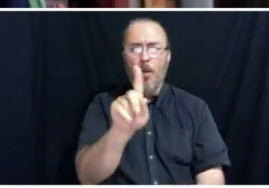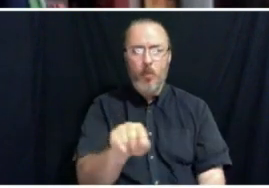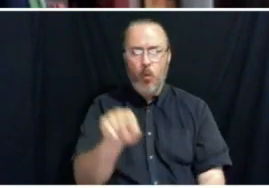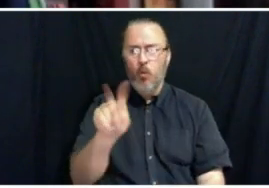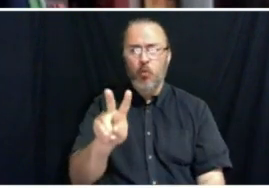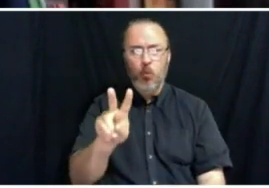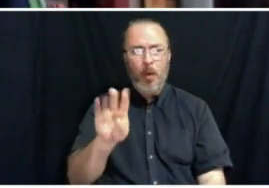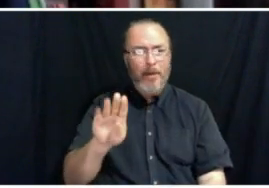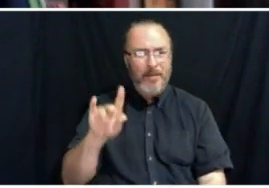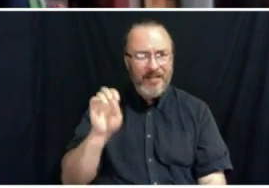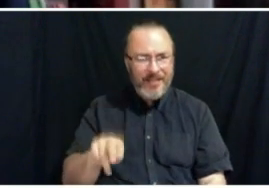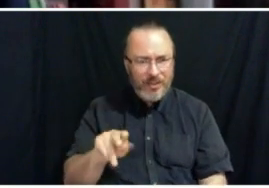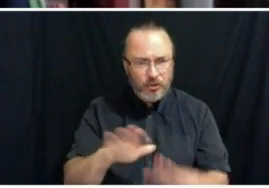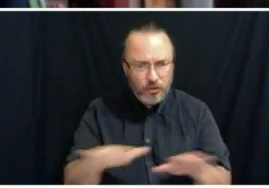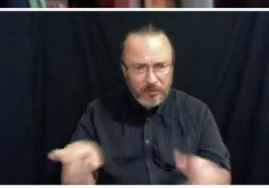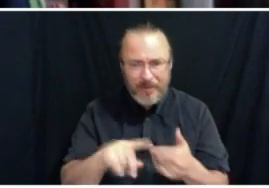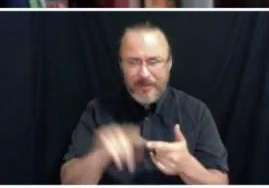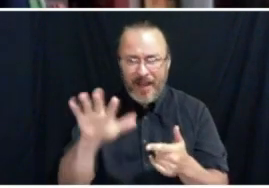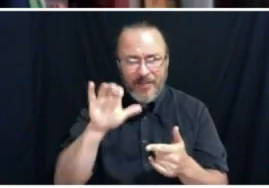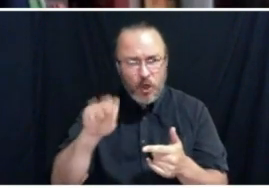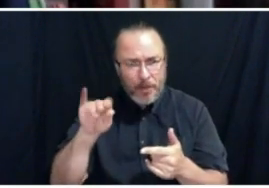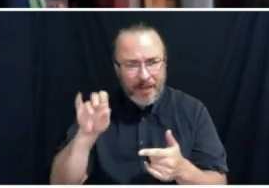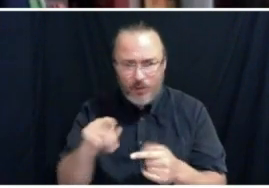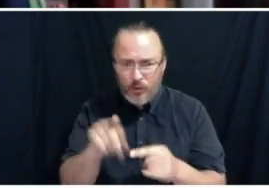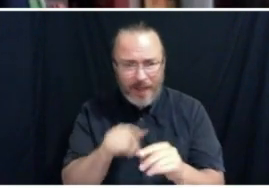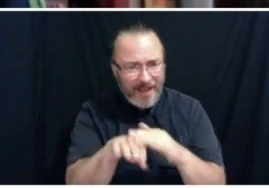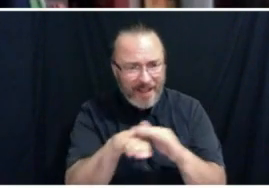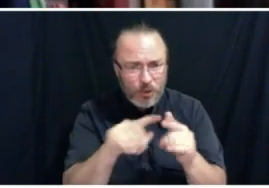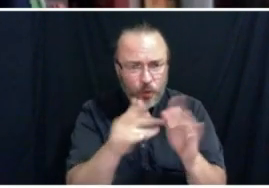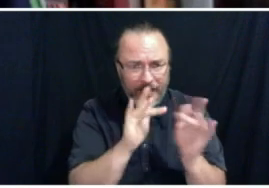school, 500 million who can't access the internet,